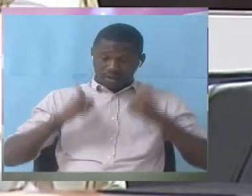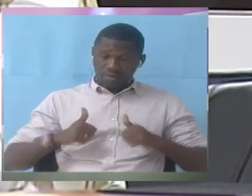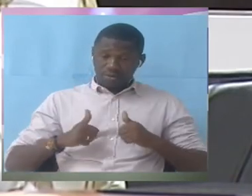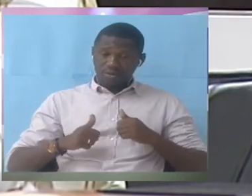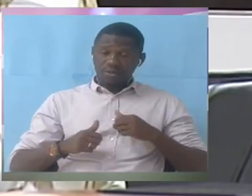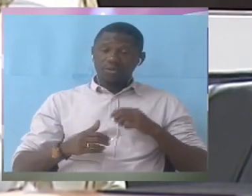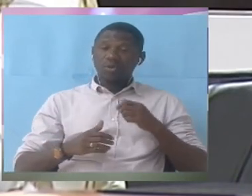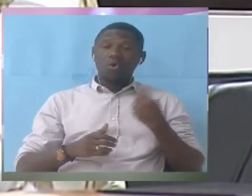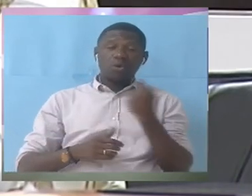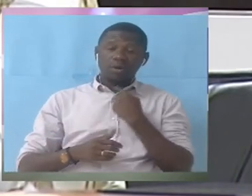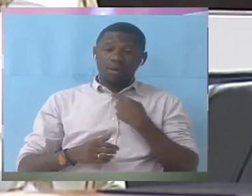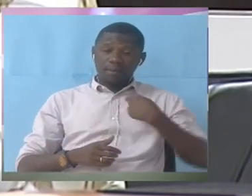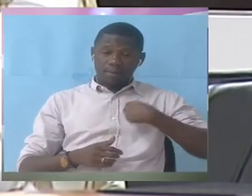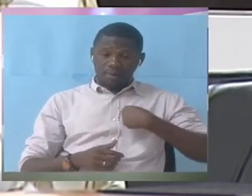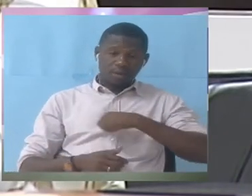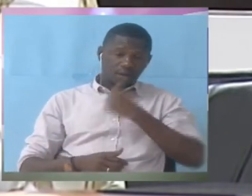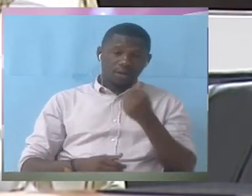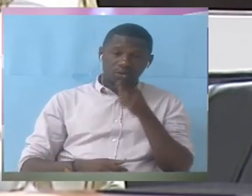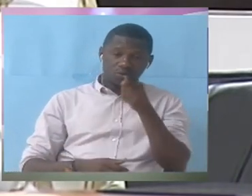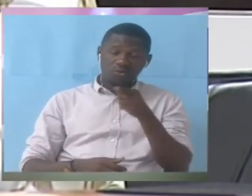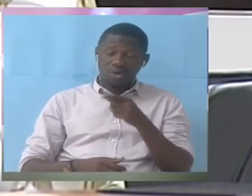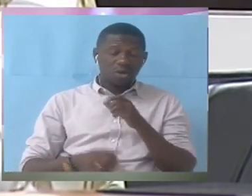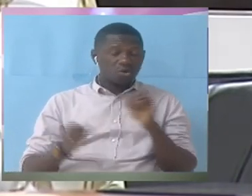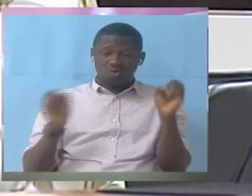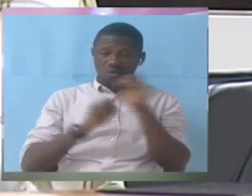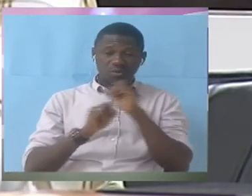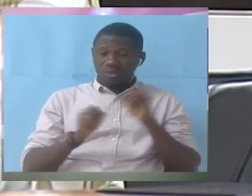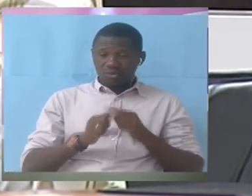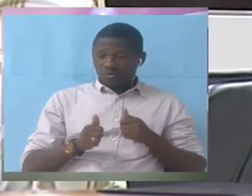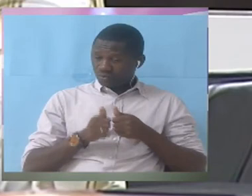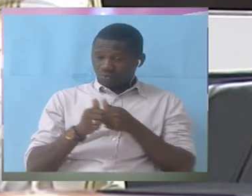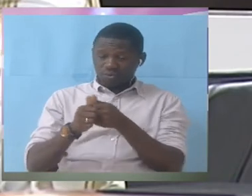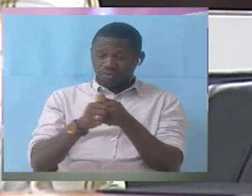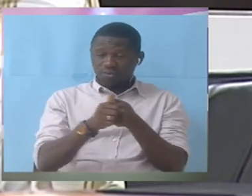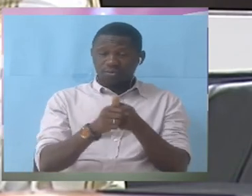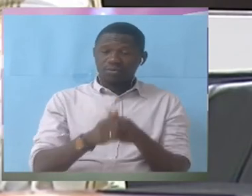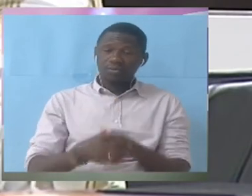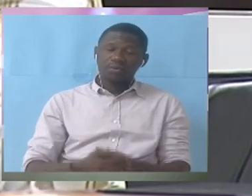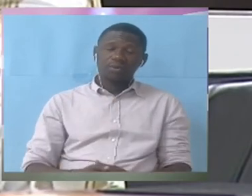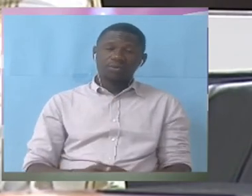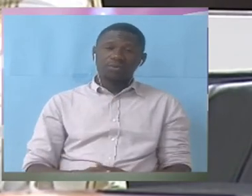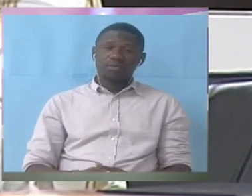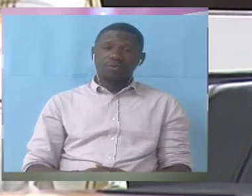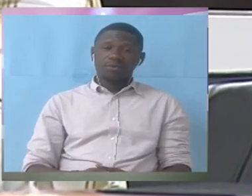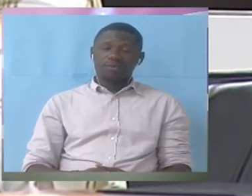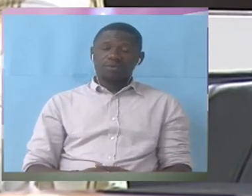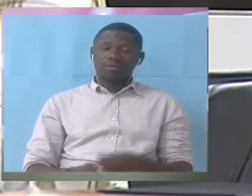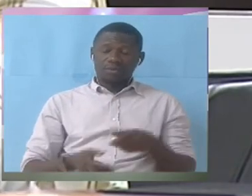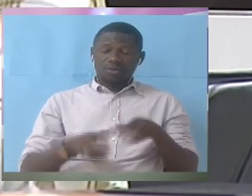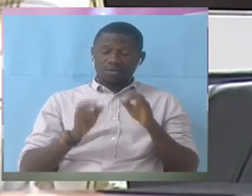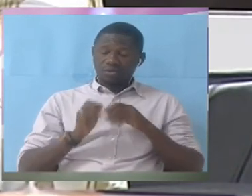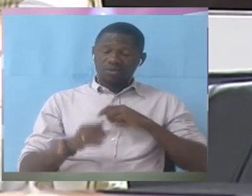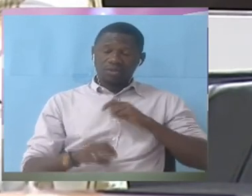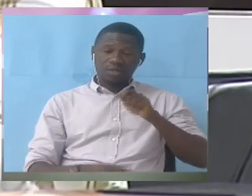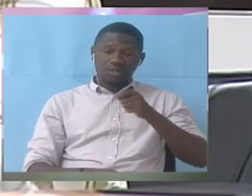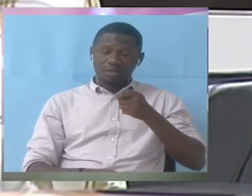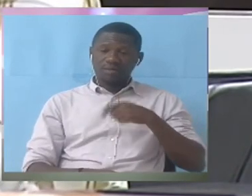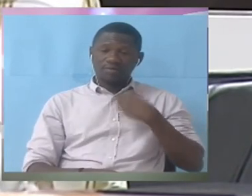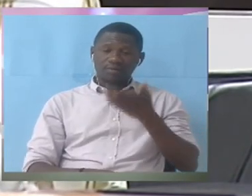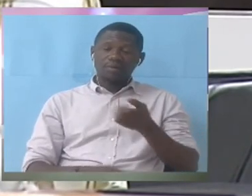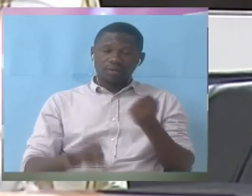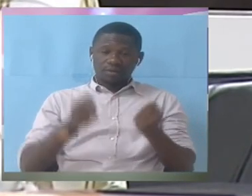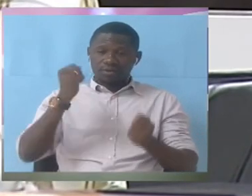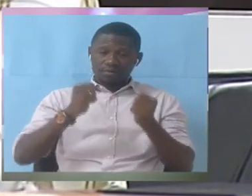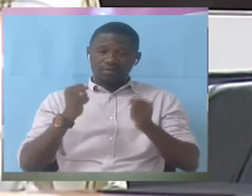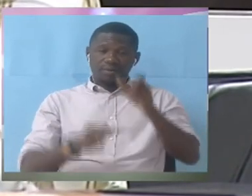man ma yow rek la don te du am kenen ku ñu ñettel. He took his car pour gungé ñu. Car keys from his driver. Ci la daldi